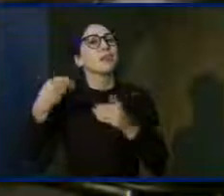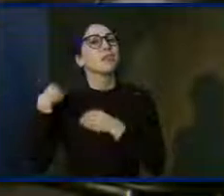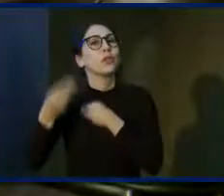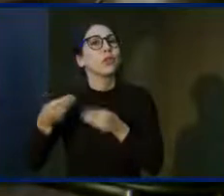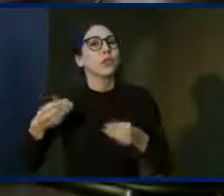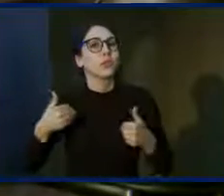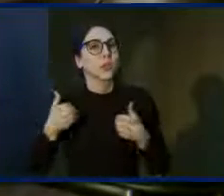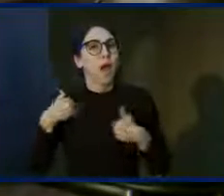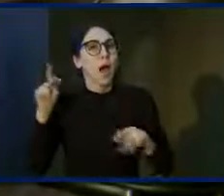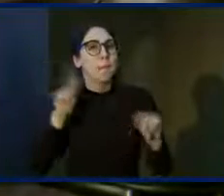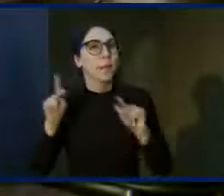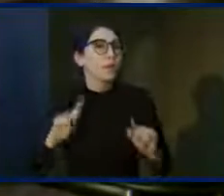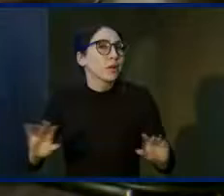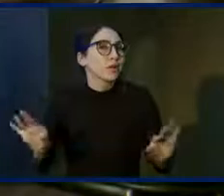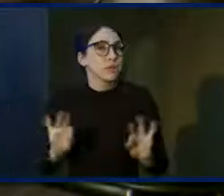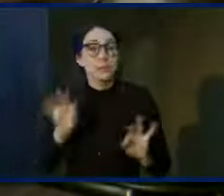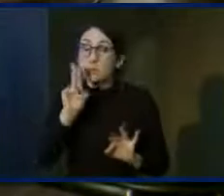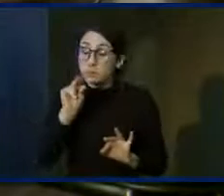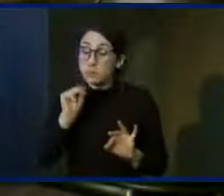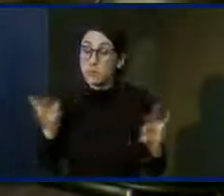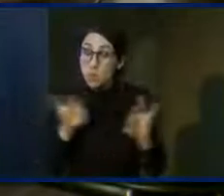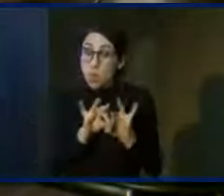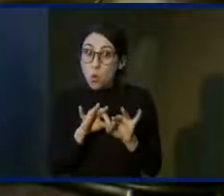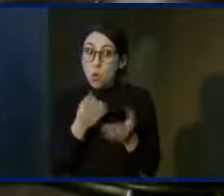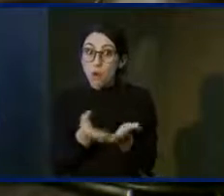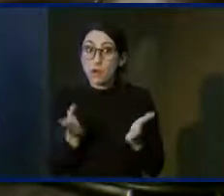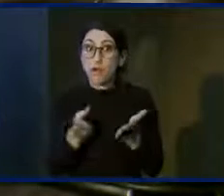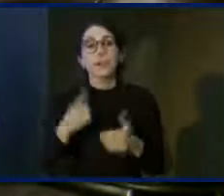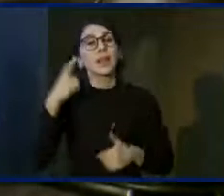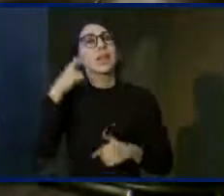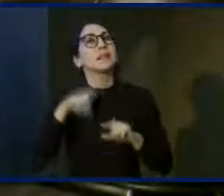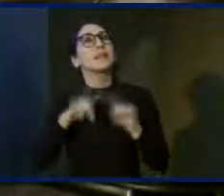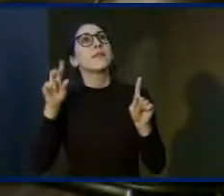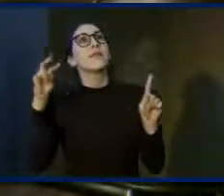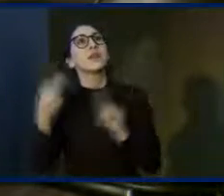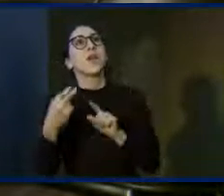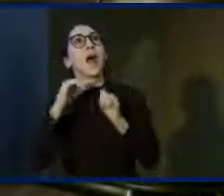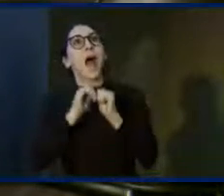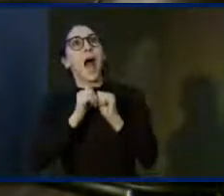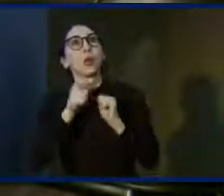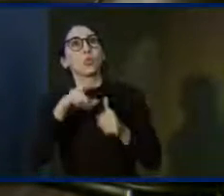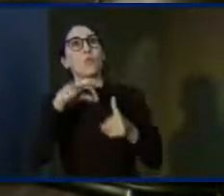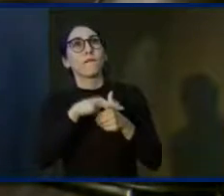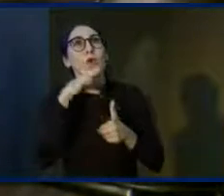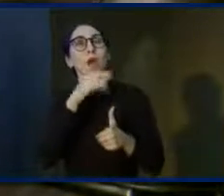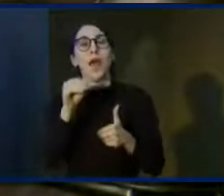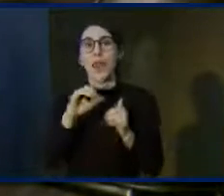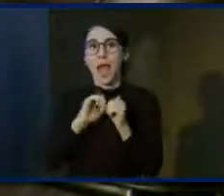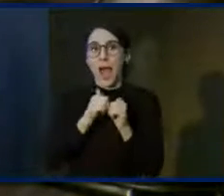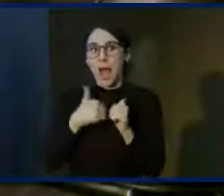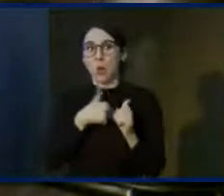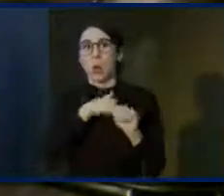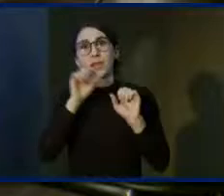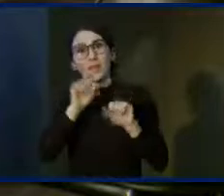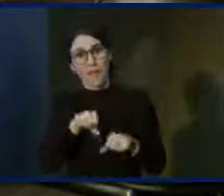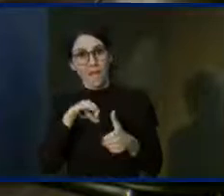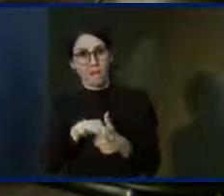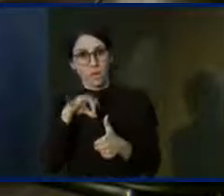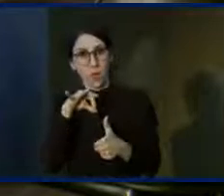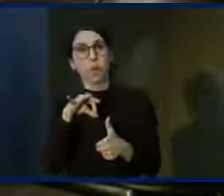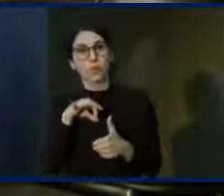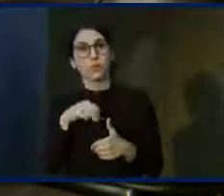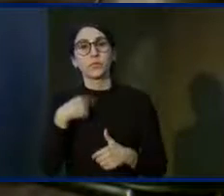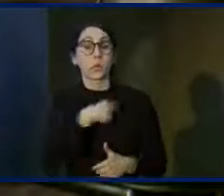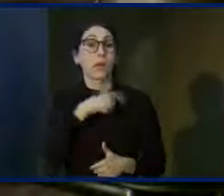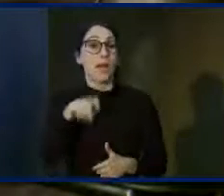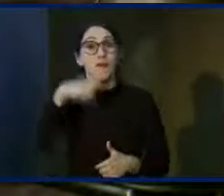differently about how you vote and the opportunities to vote. Rob, you said that. And we got to think differently